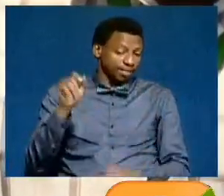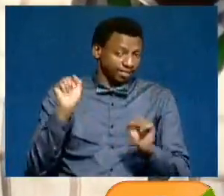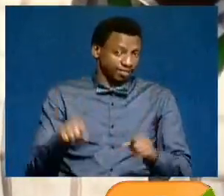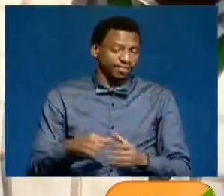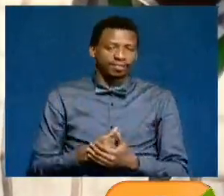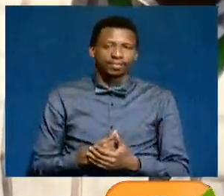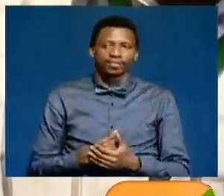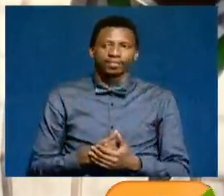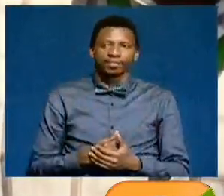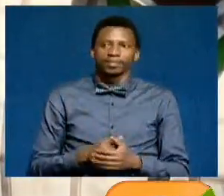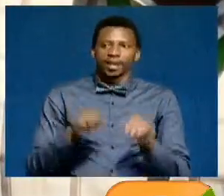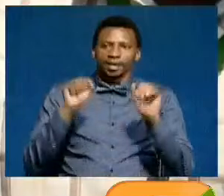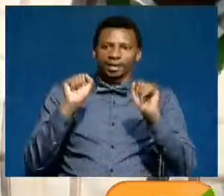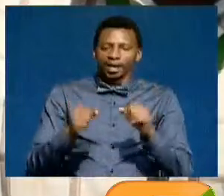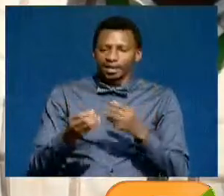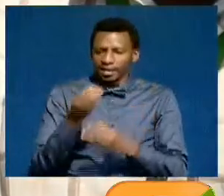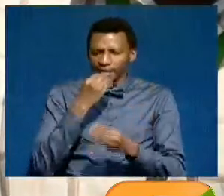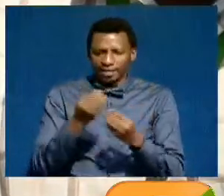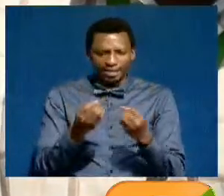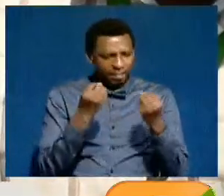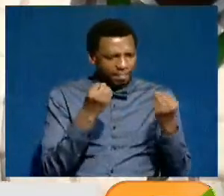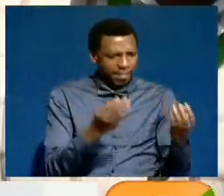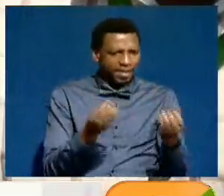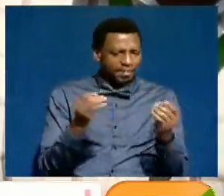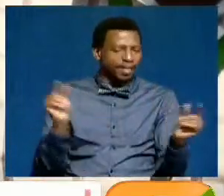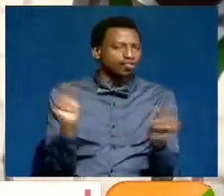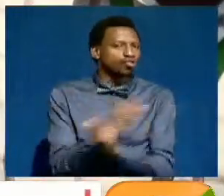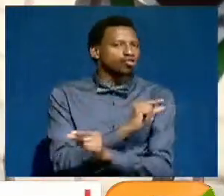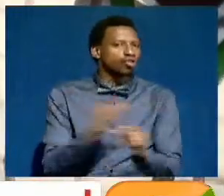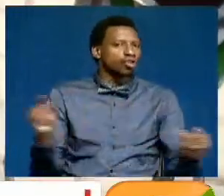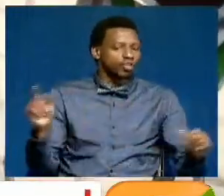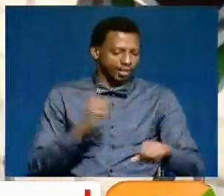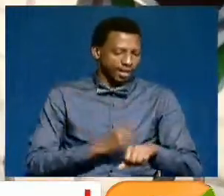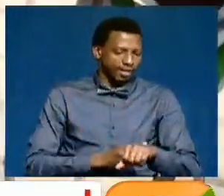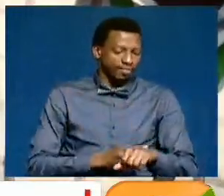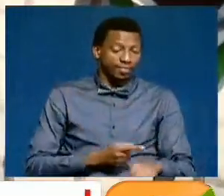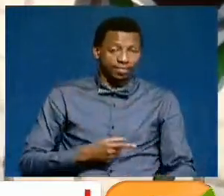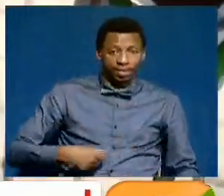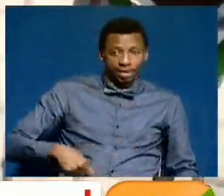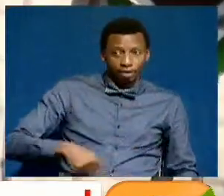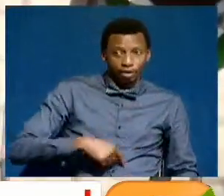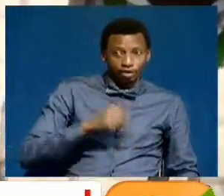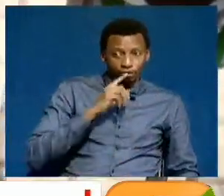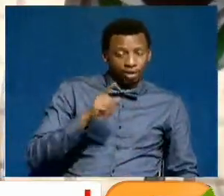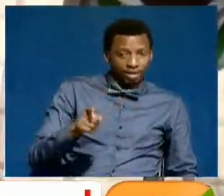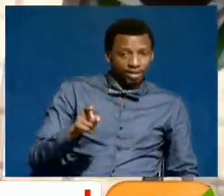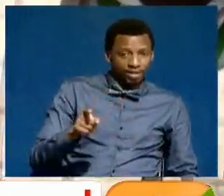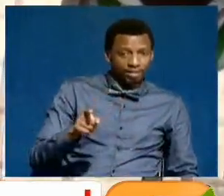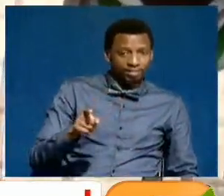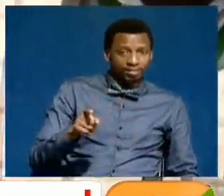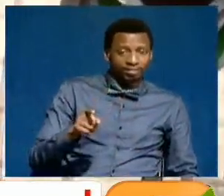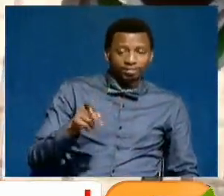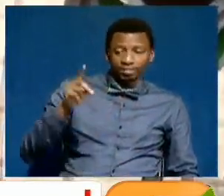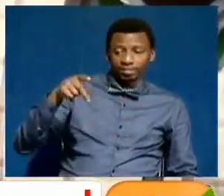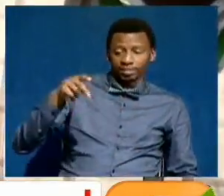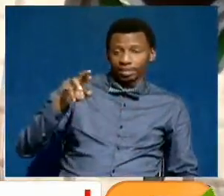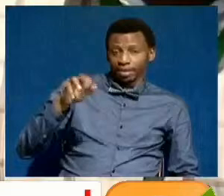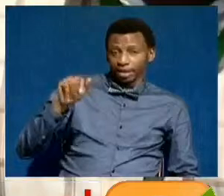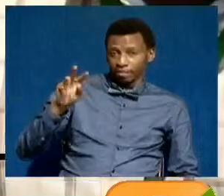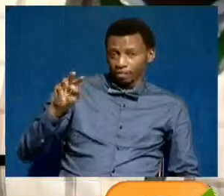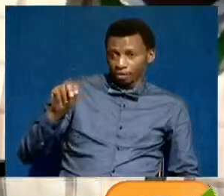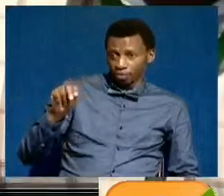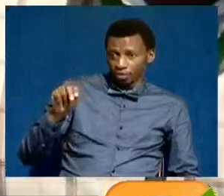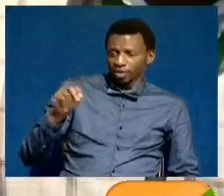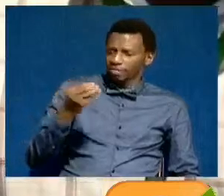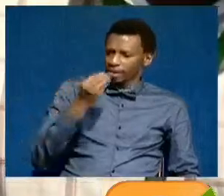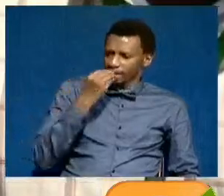them in a few minutes. So we are sure they are very good predators of the snails. The